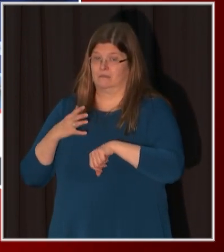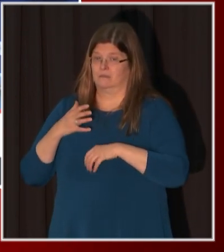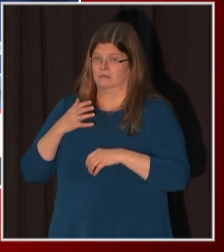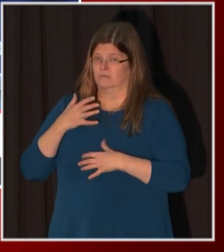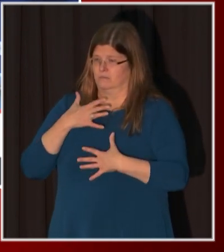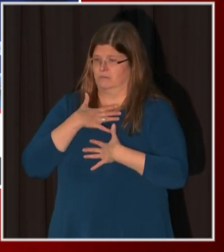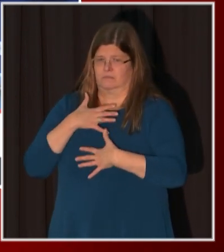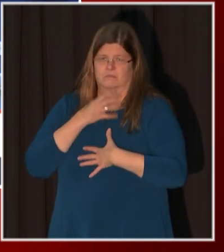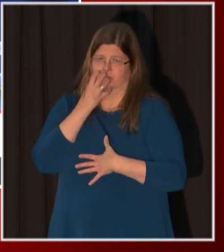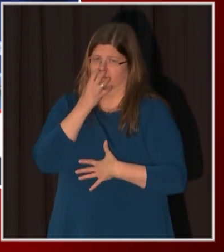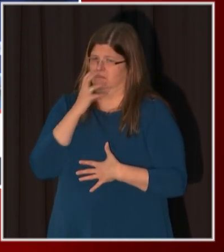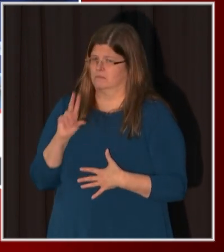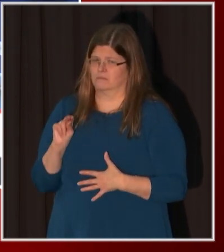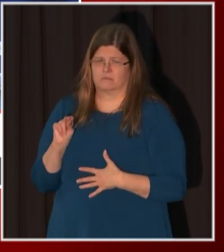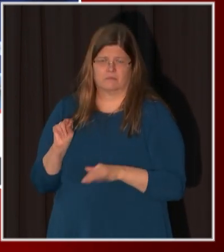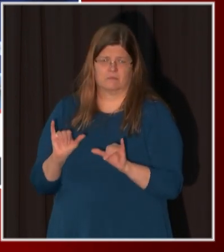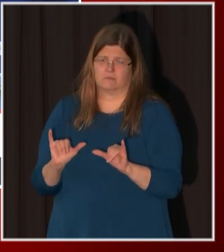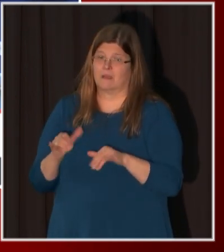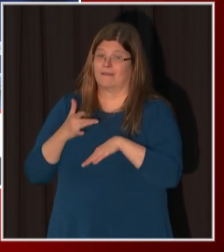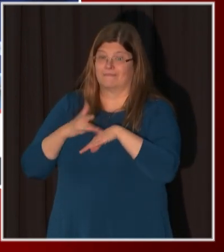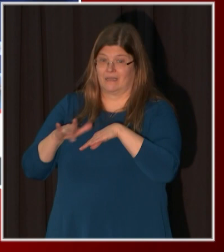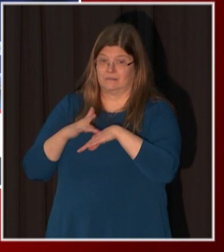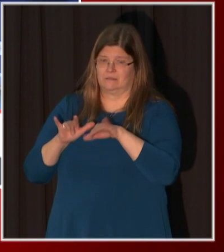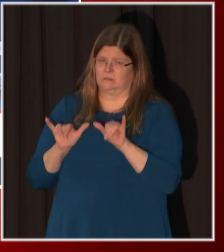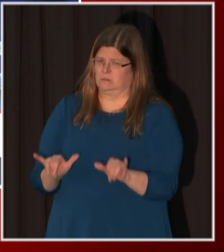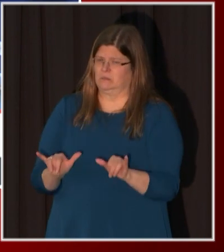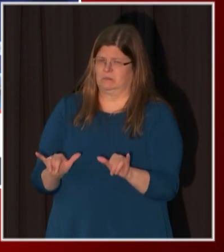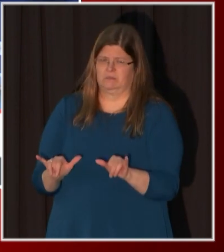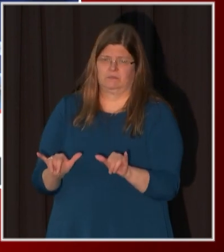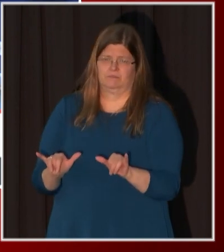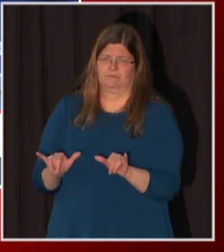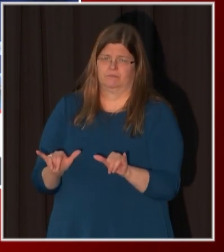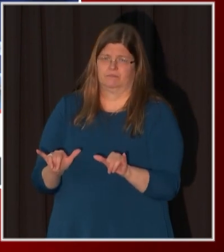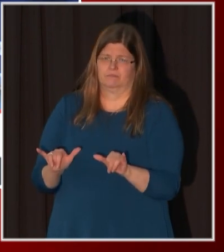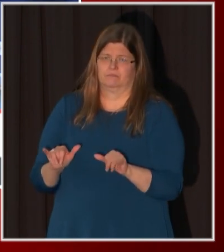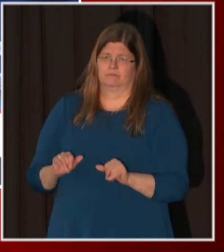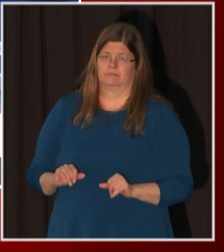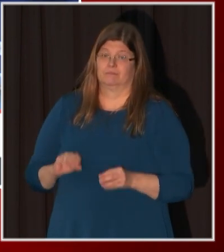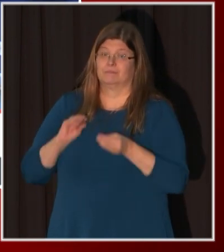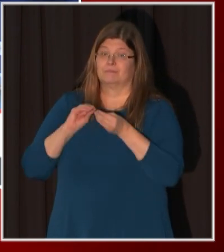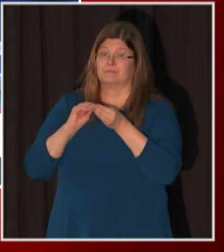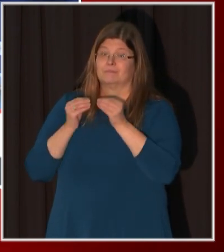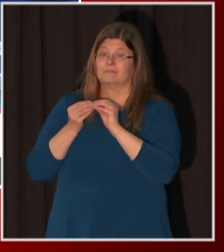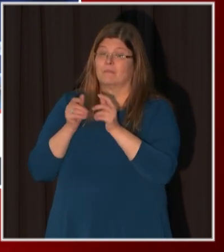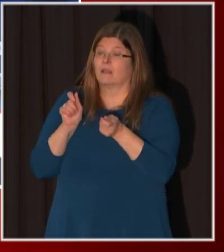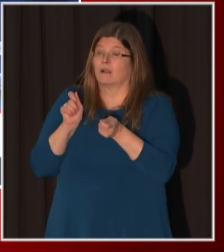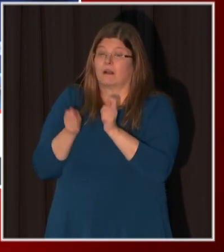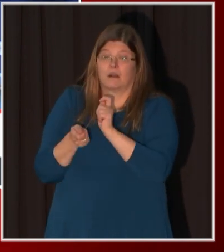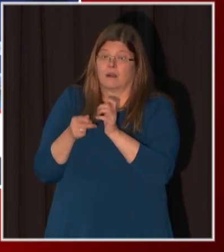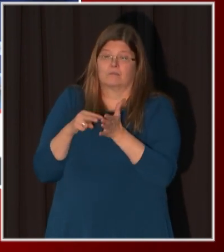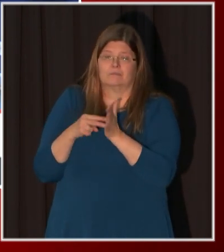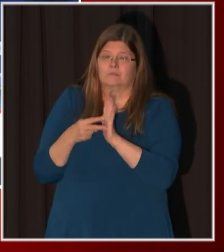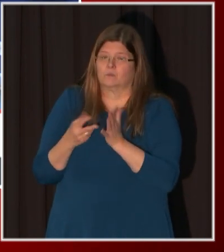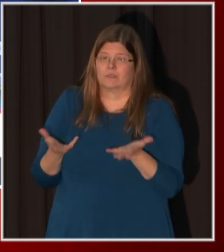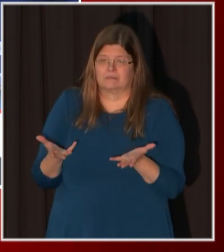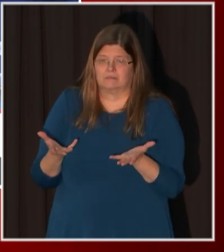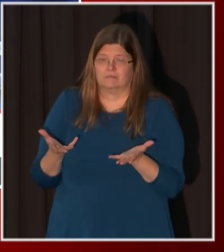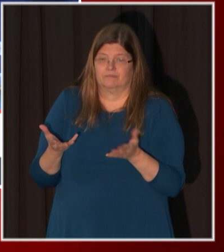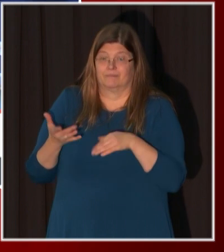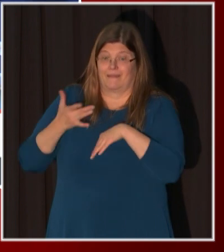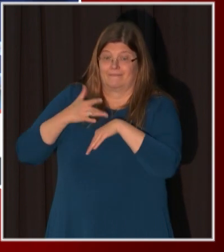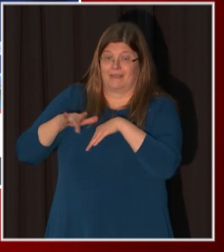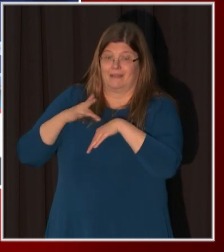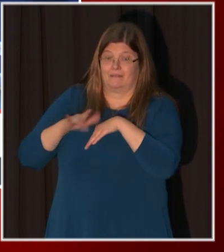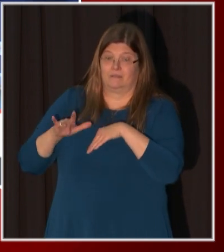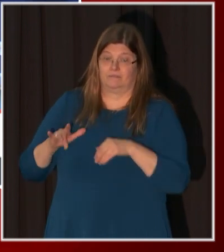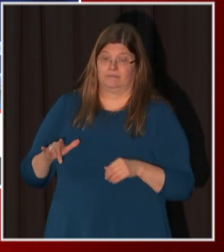are available. There would only be a variation in the number that are available, meaning patients are not on